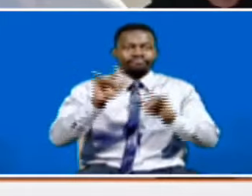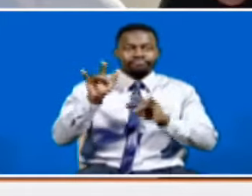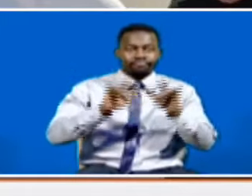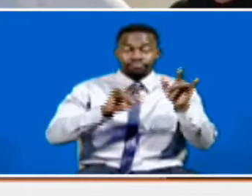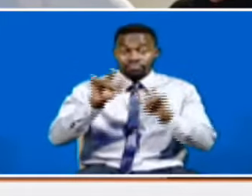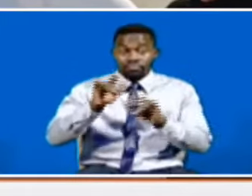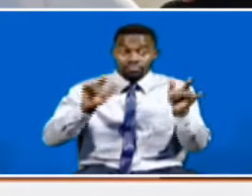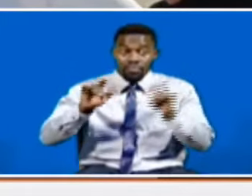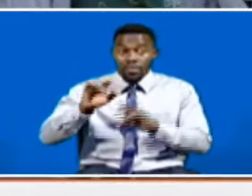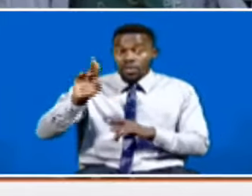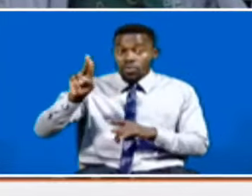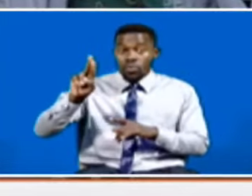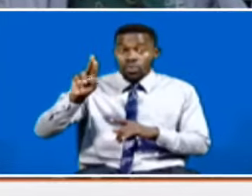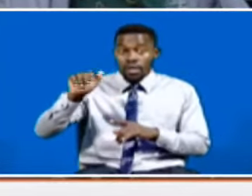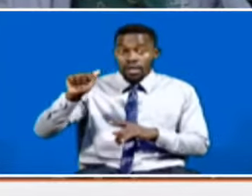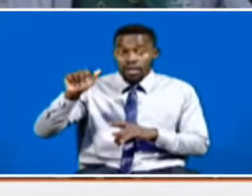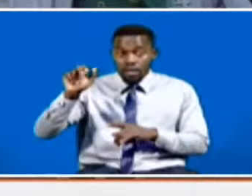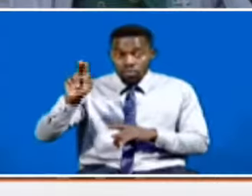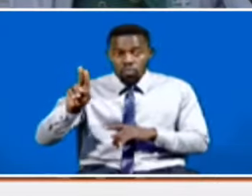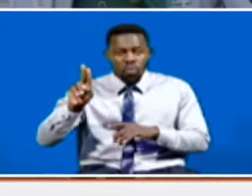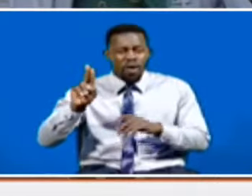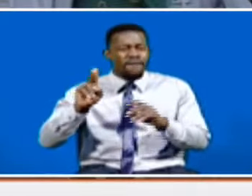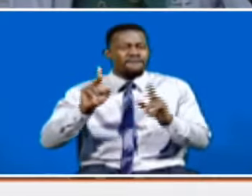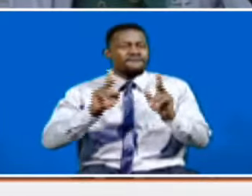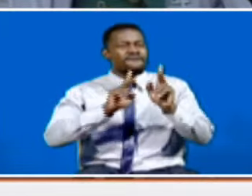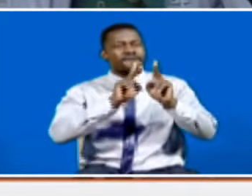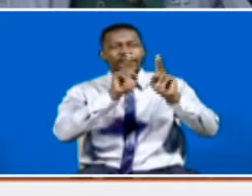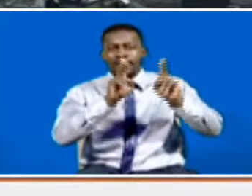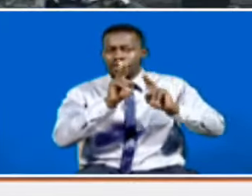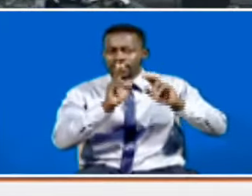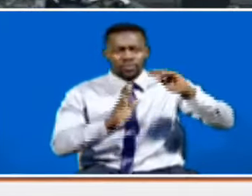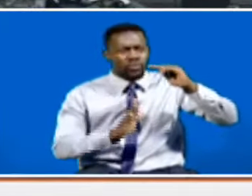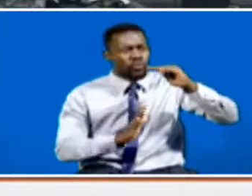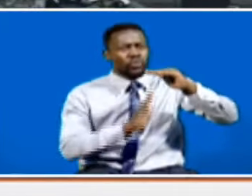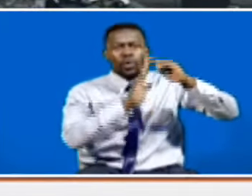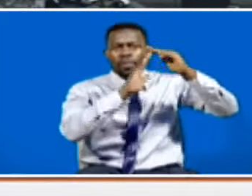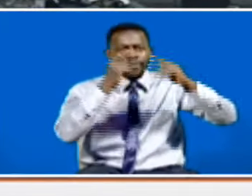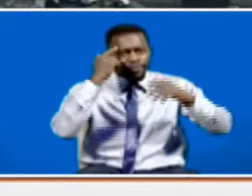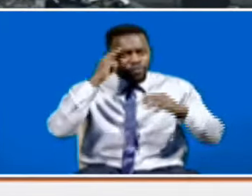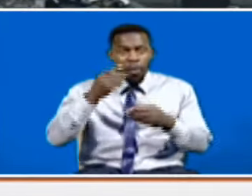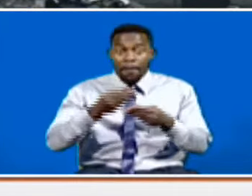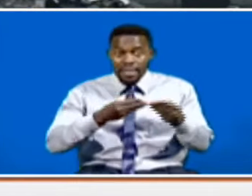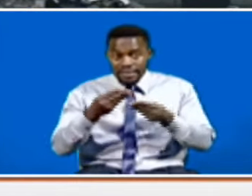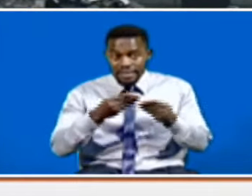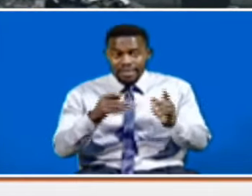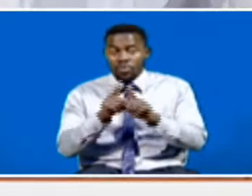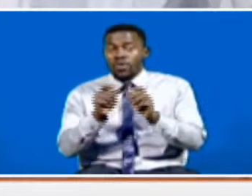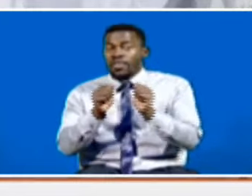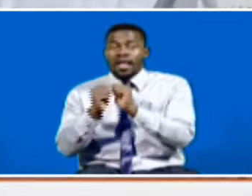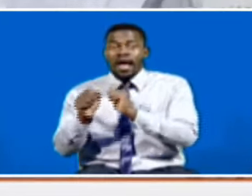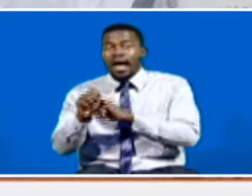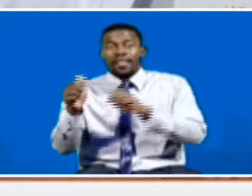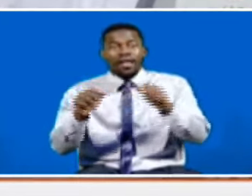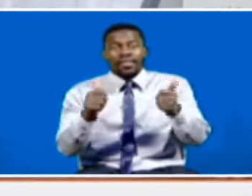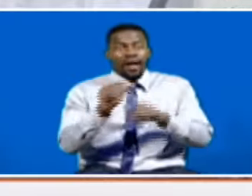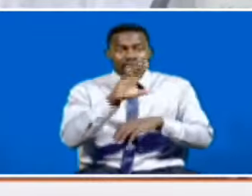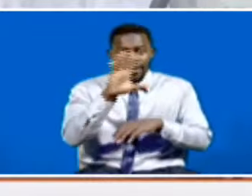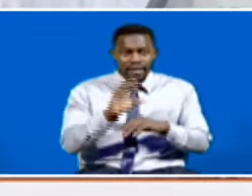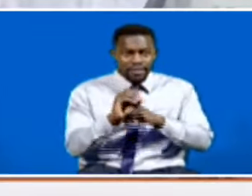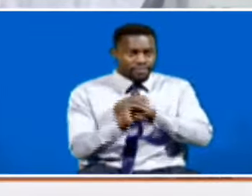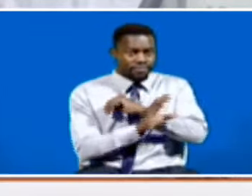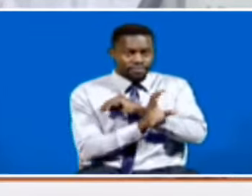Emirates is ranked among the top exports and imports trading partner for Kenya and other African countries, constituting